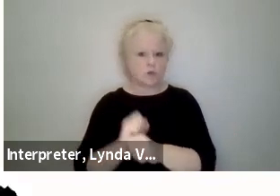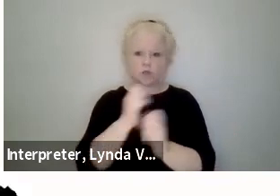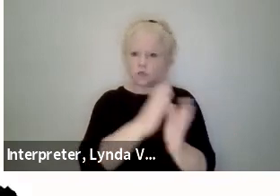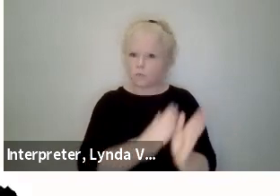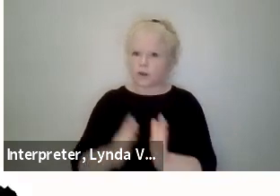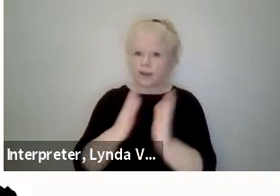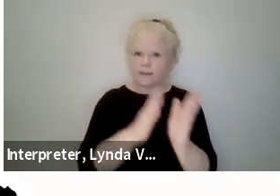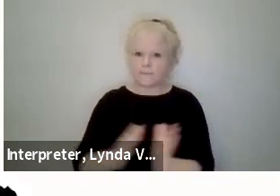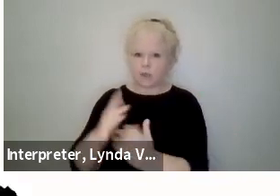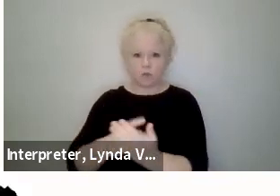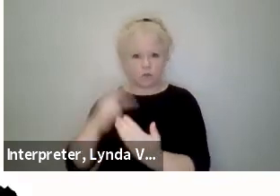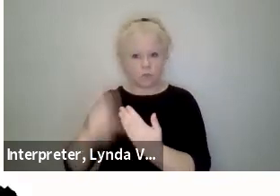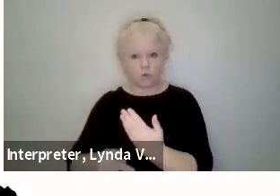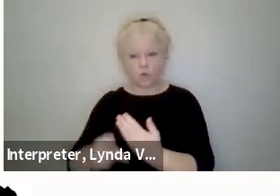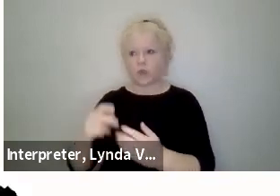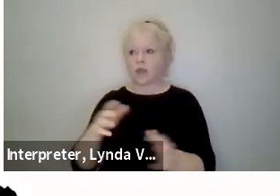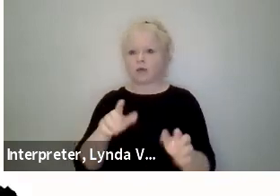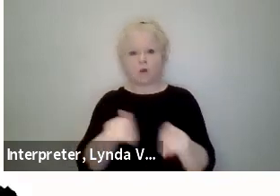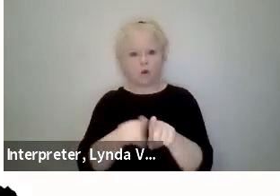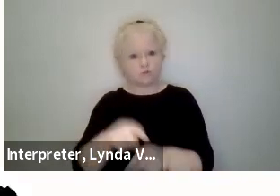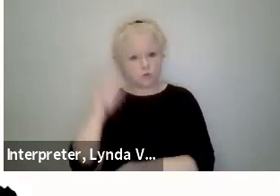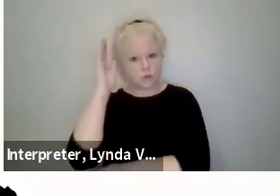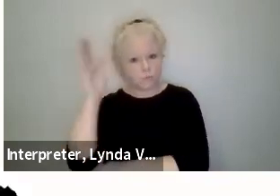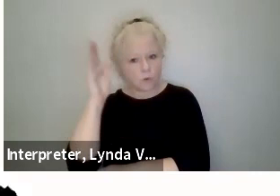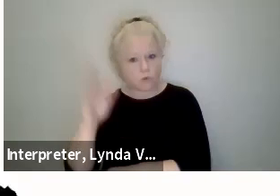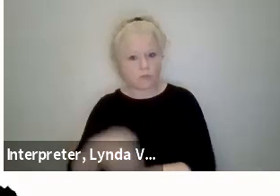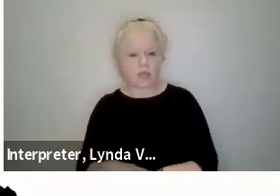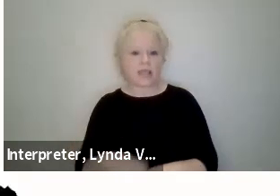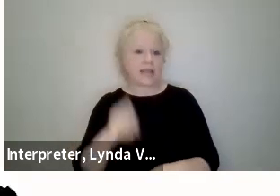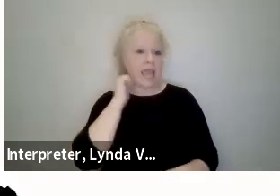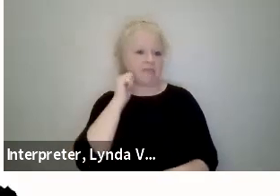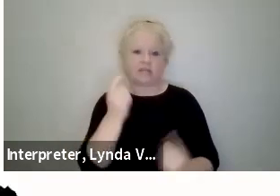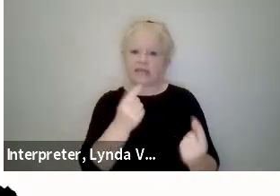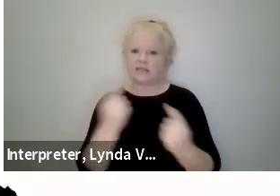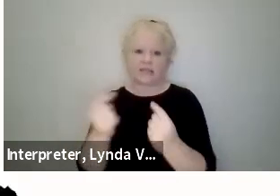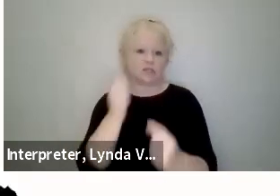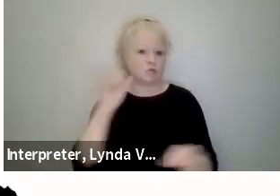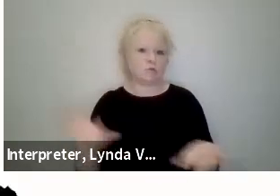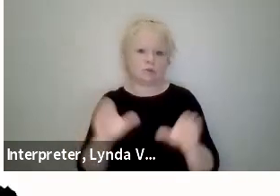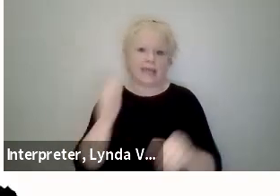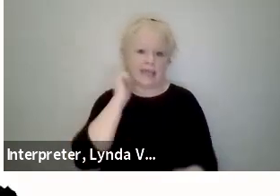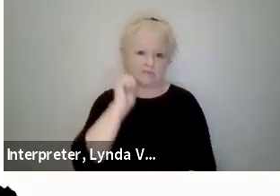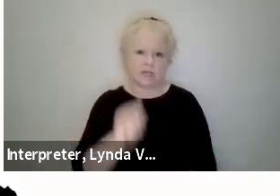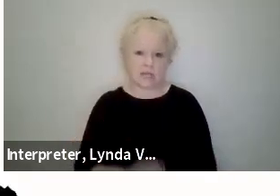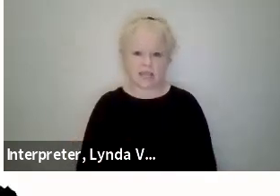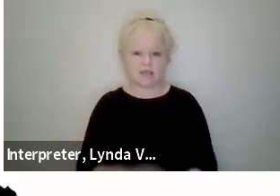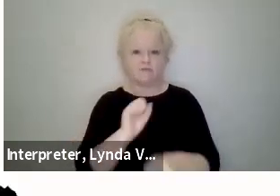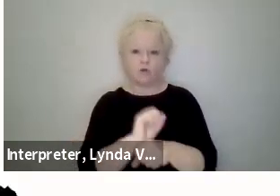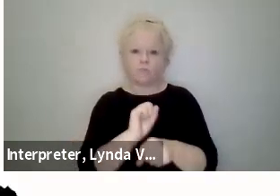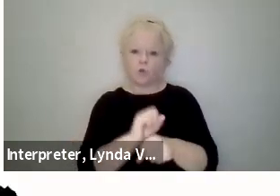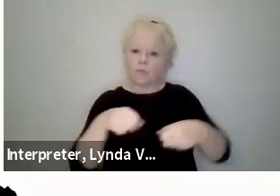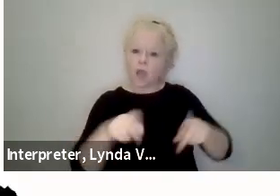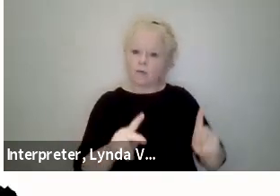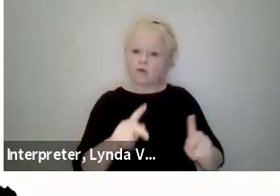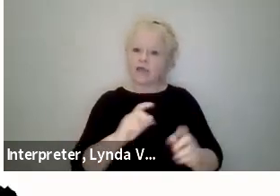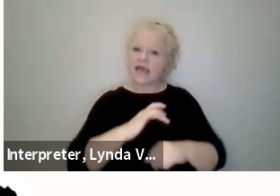program presentation, and also for the daily things that they're doing to make sure that employment opportunities are available